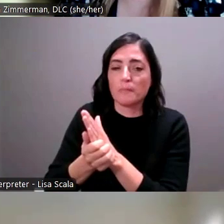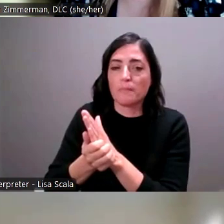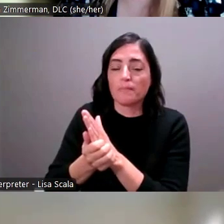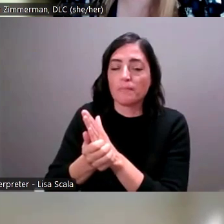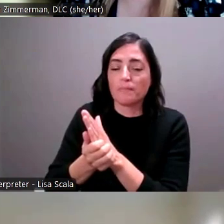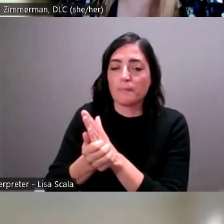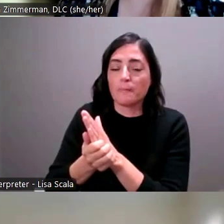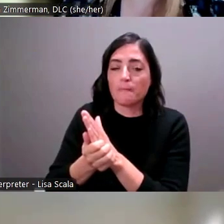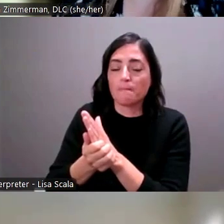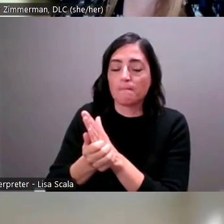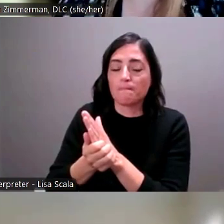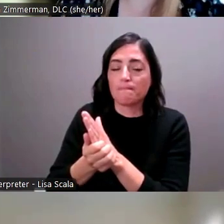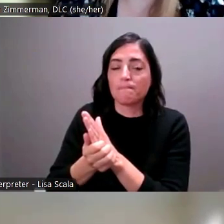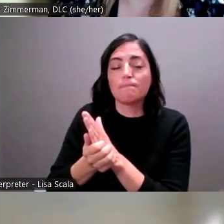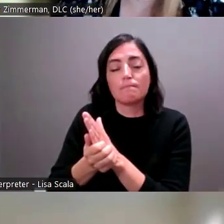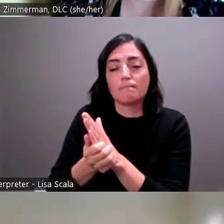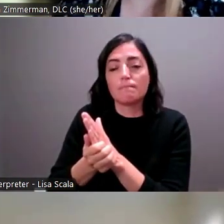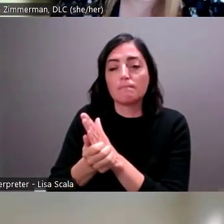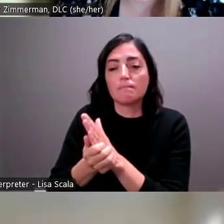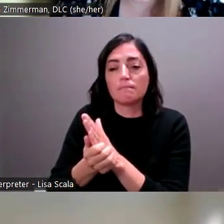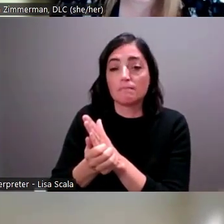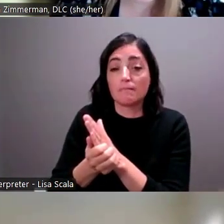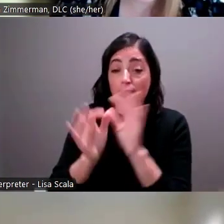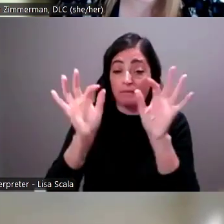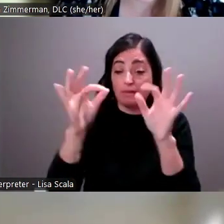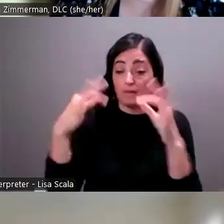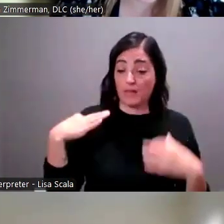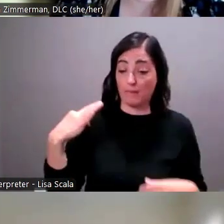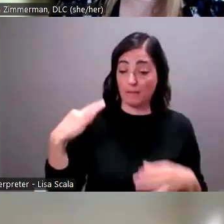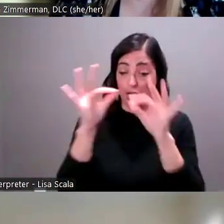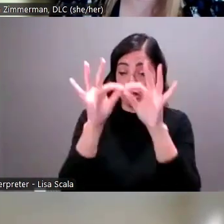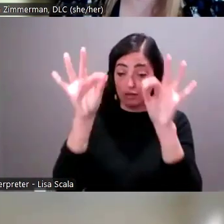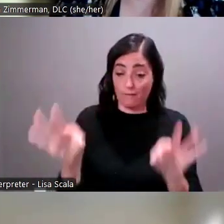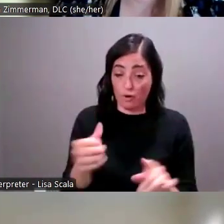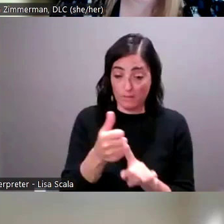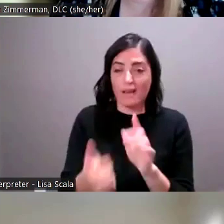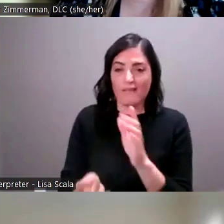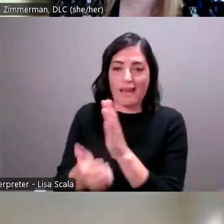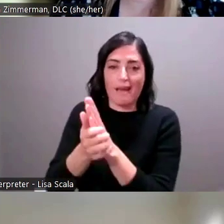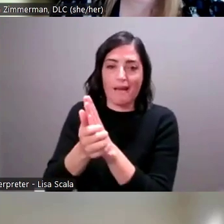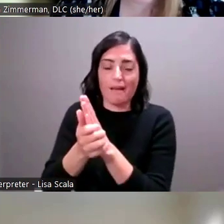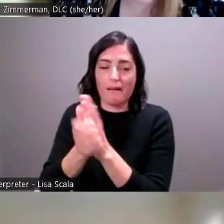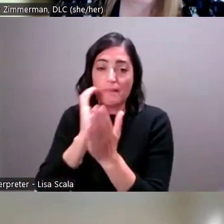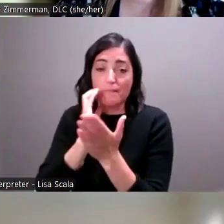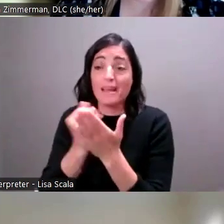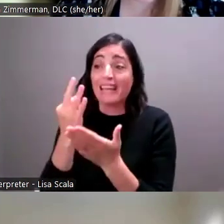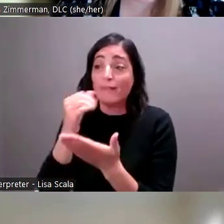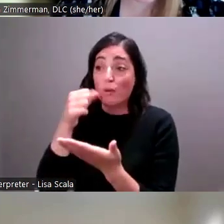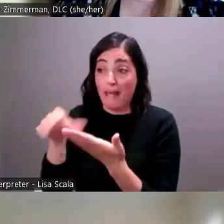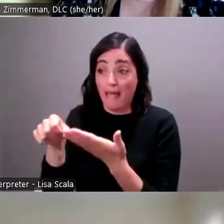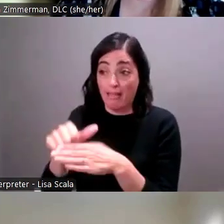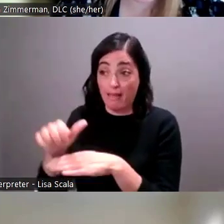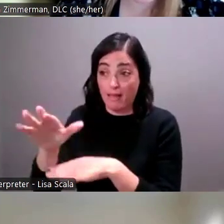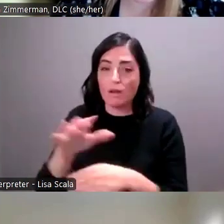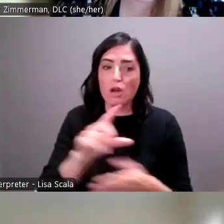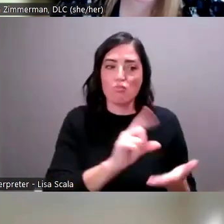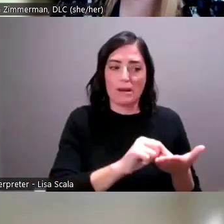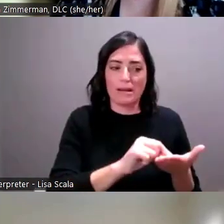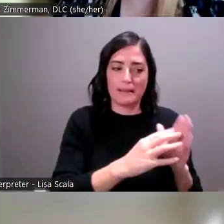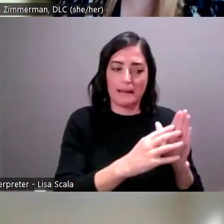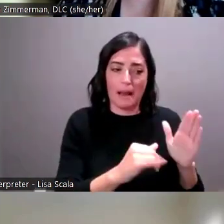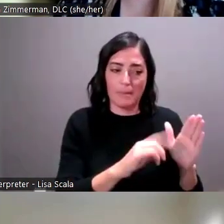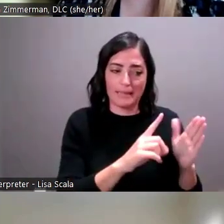to the application. So, if you're mailing it, you can print a copy of your ID and mail it